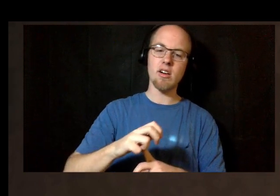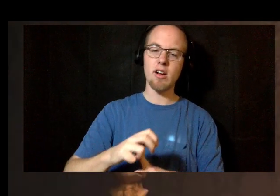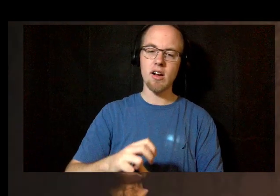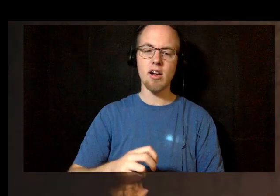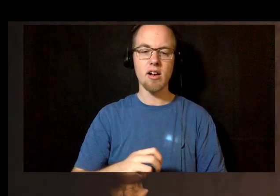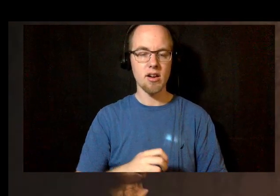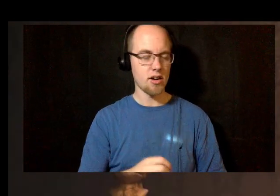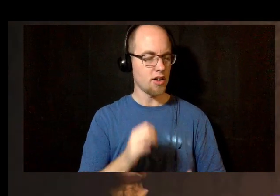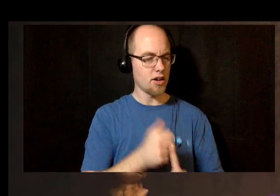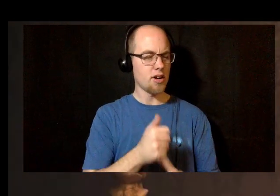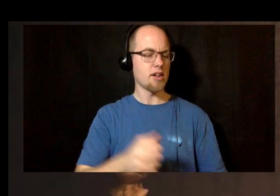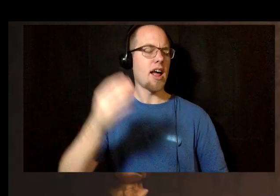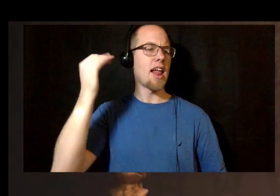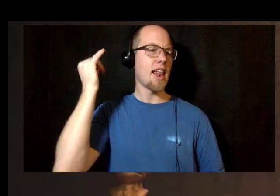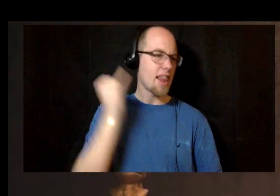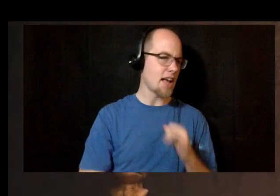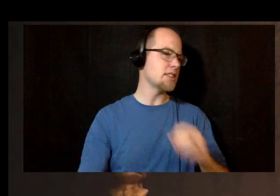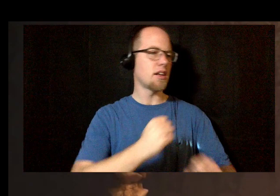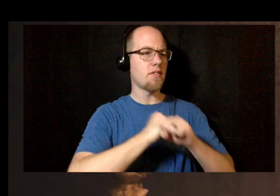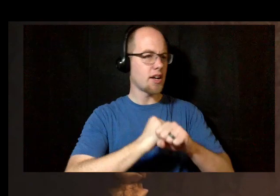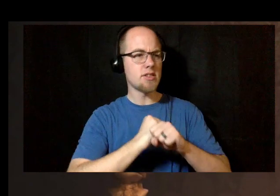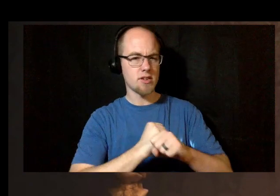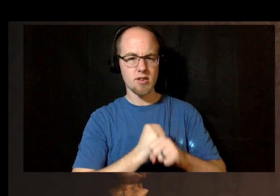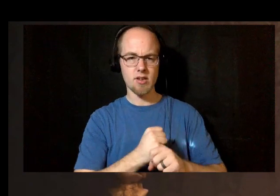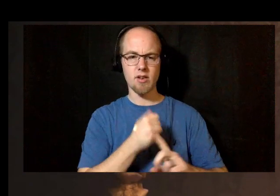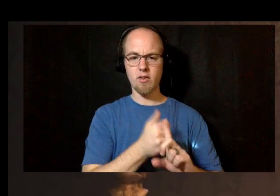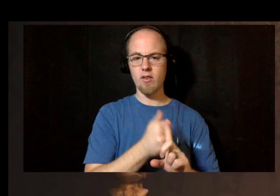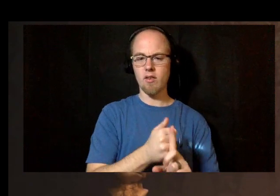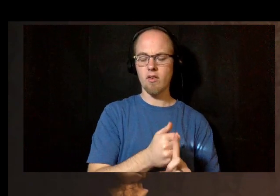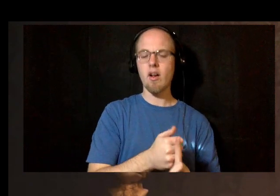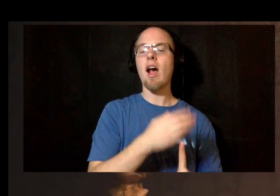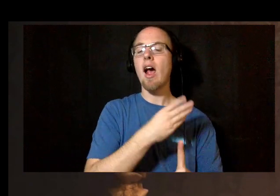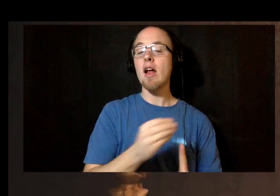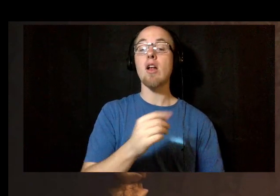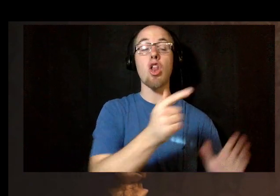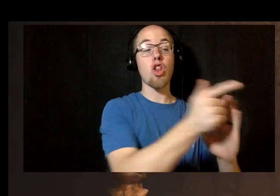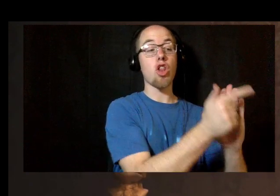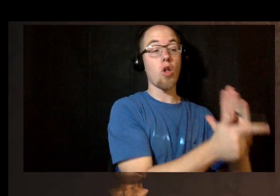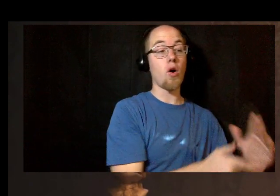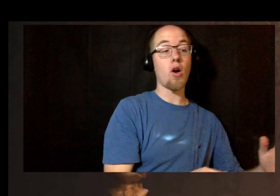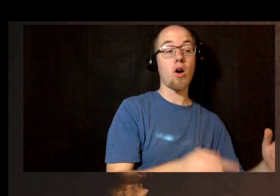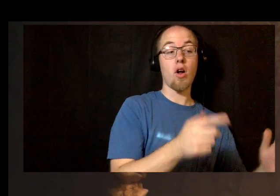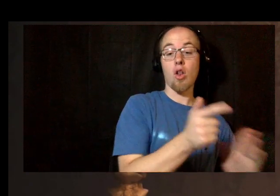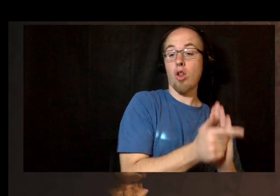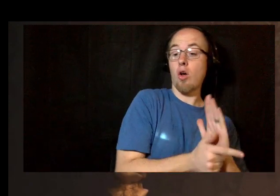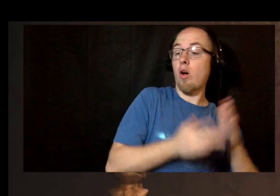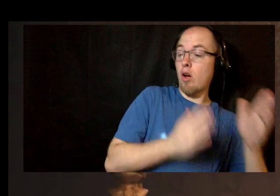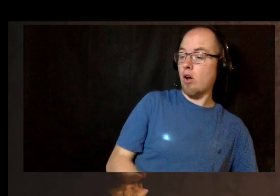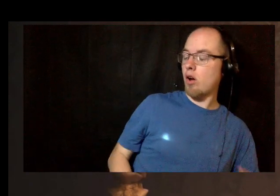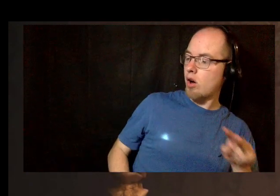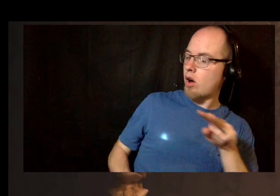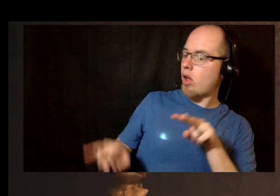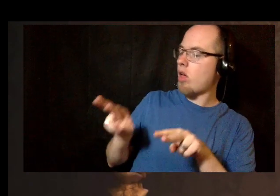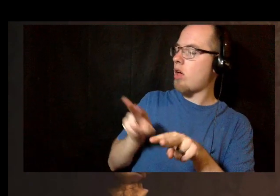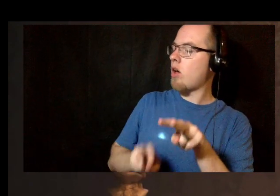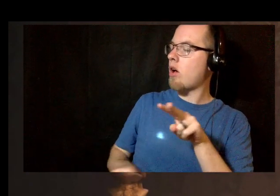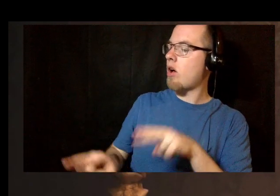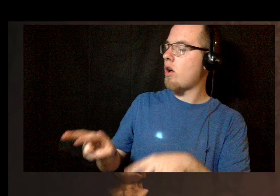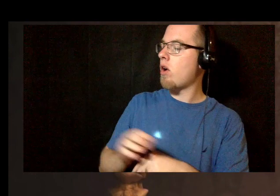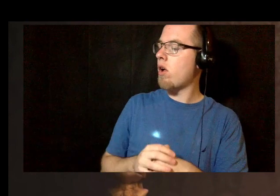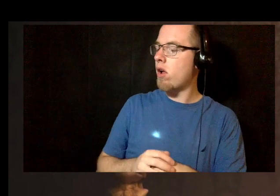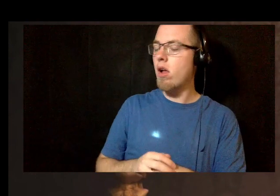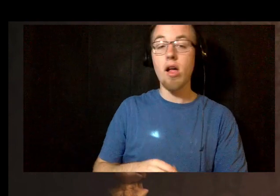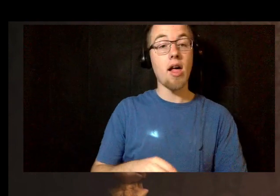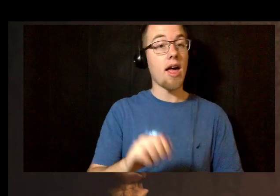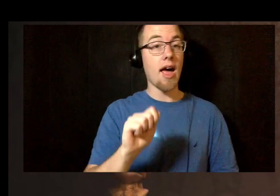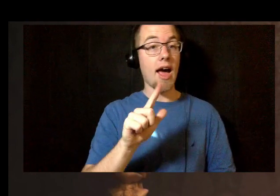Harper and this lawyer that had just sort of been loitering in the wings, right? And when Alice died, this lawyer just happened to